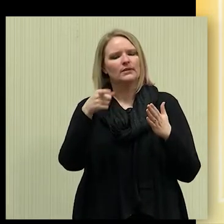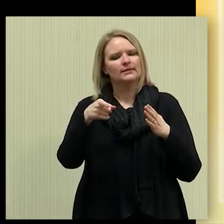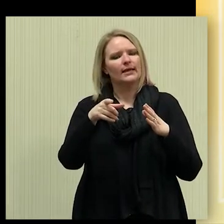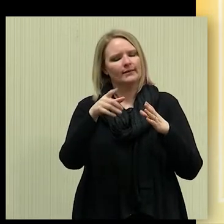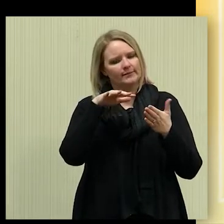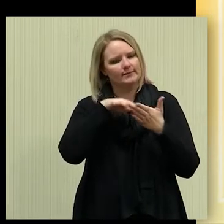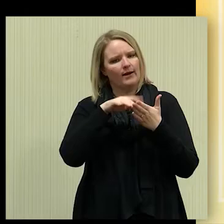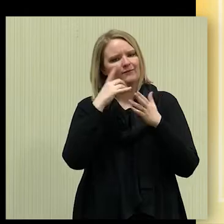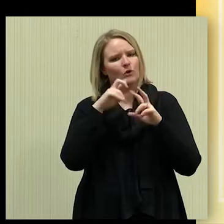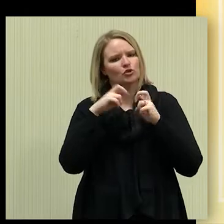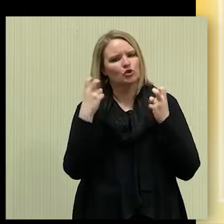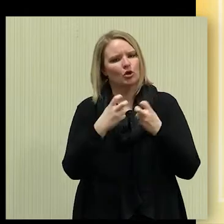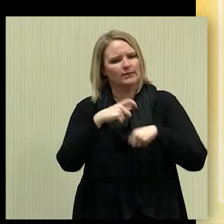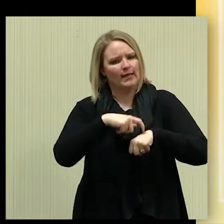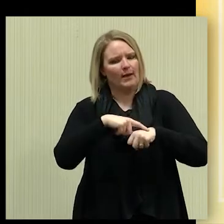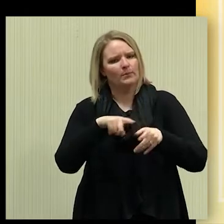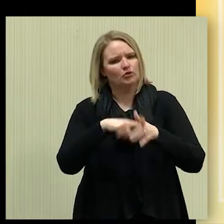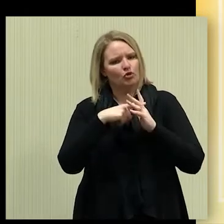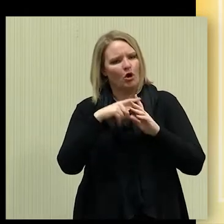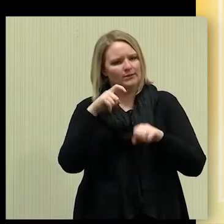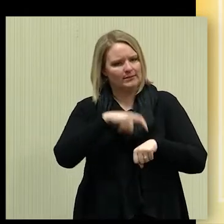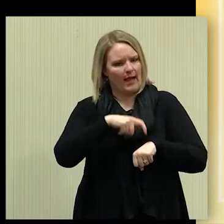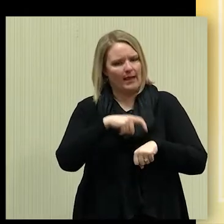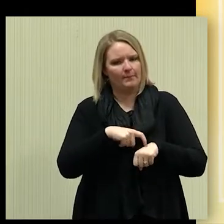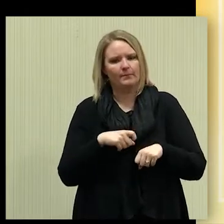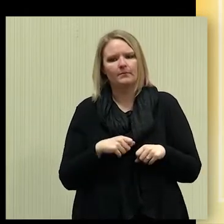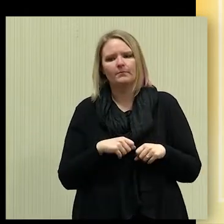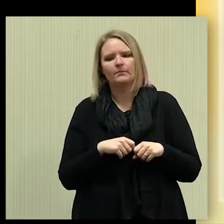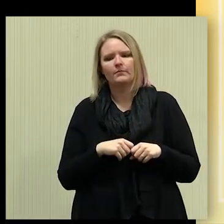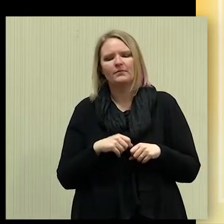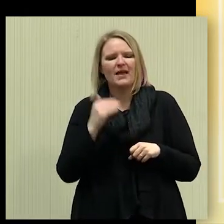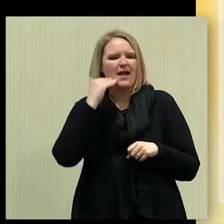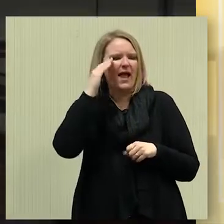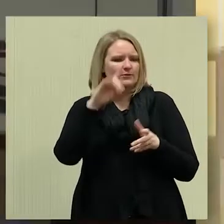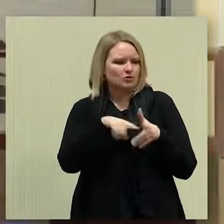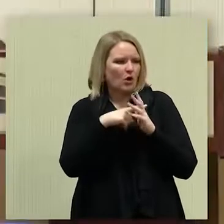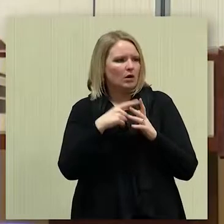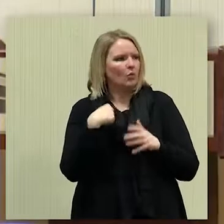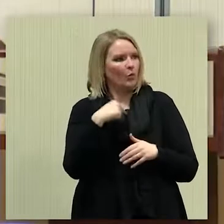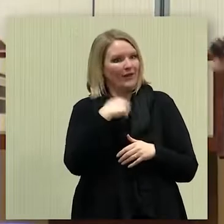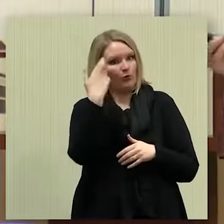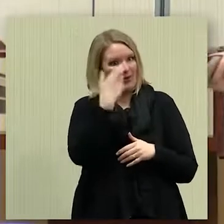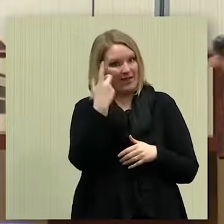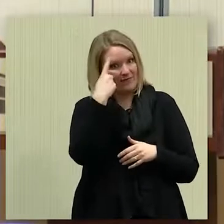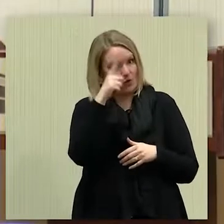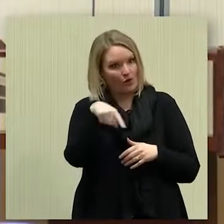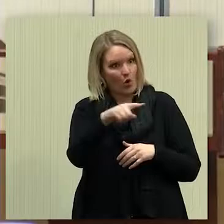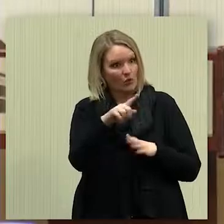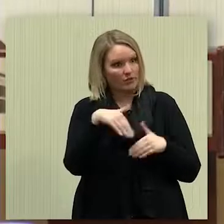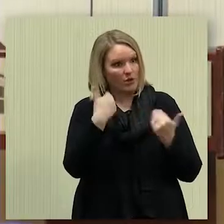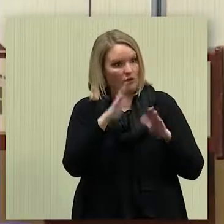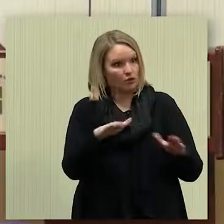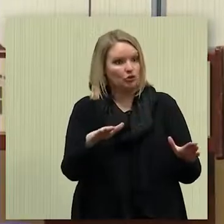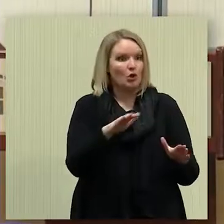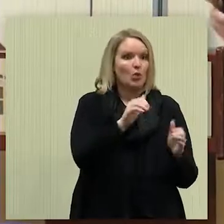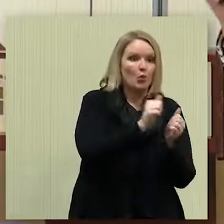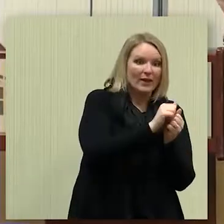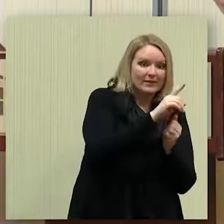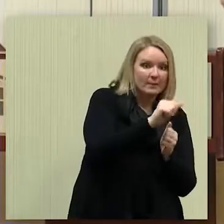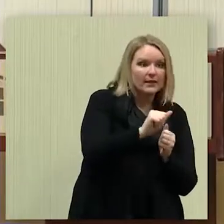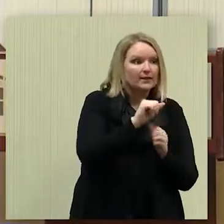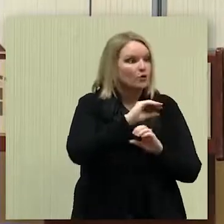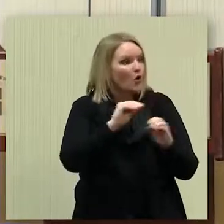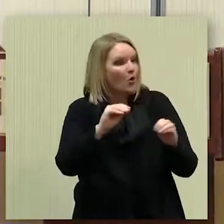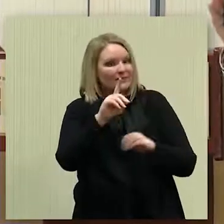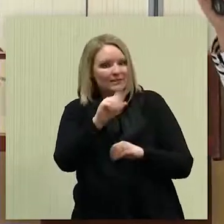and Head Start classrooms, public preschool and Head Start. And one of the things we realized then for these young children with and without disabilities is that